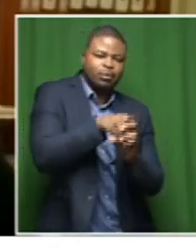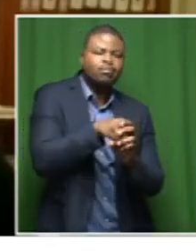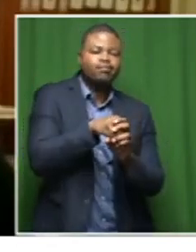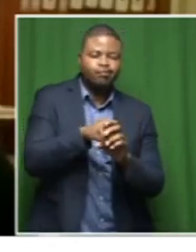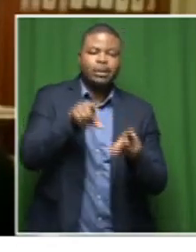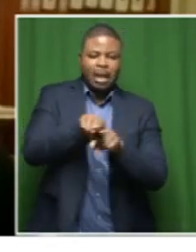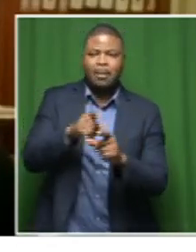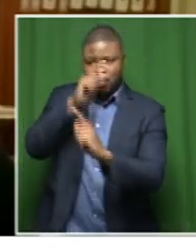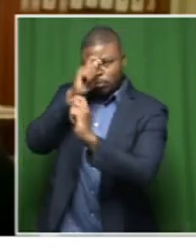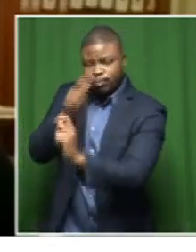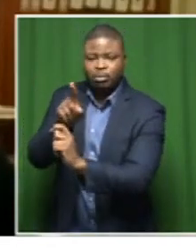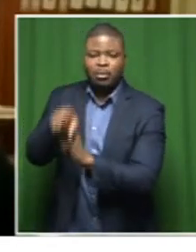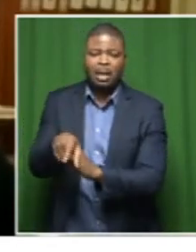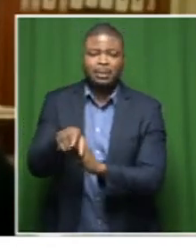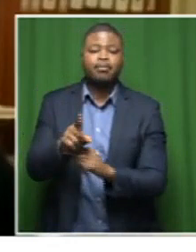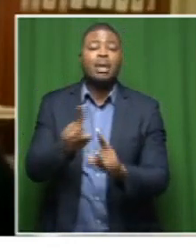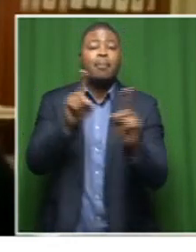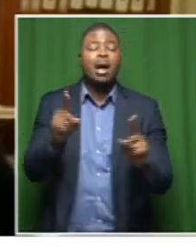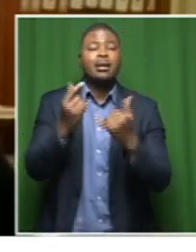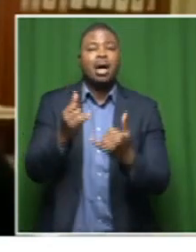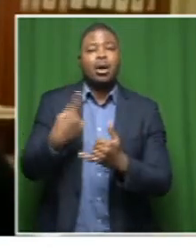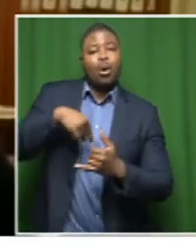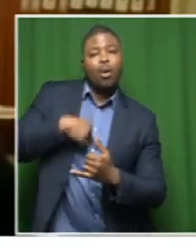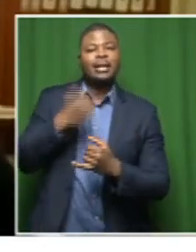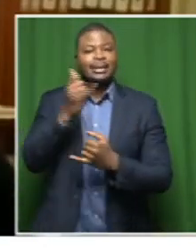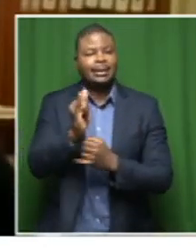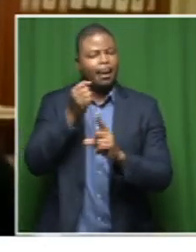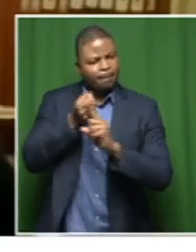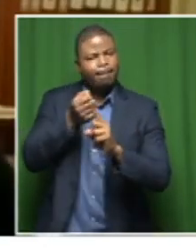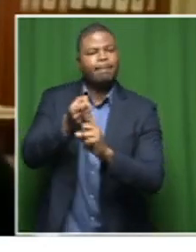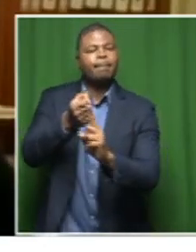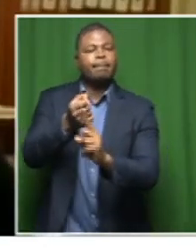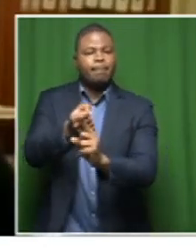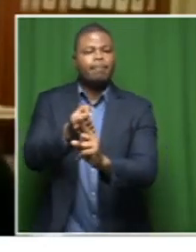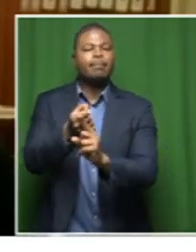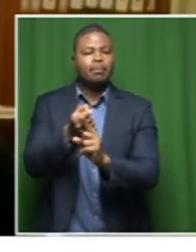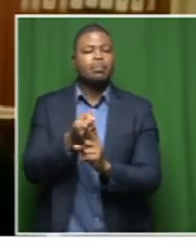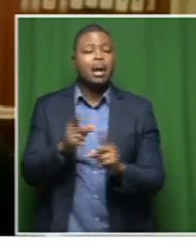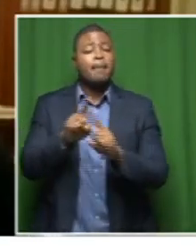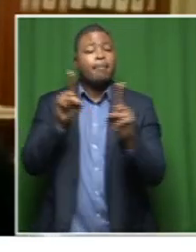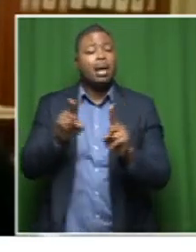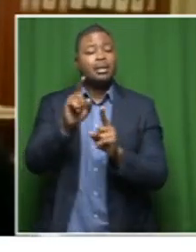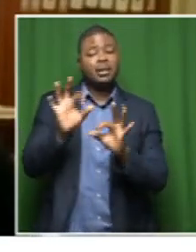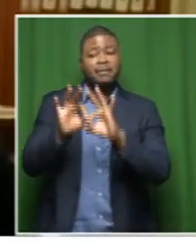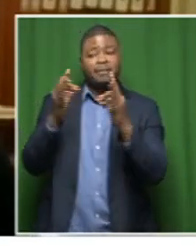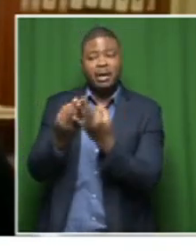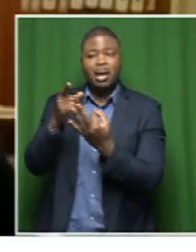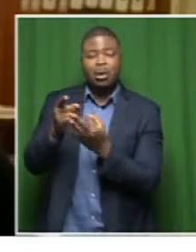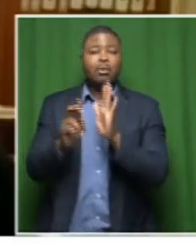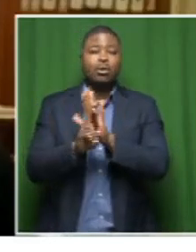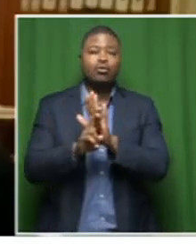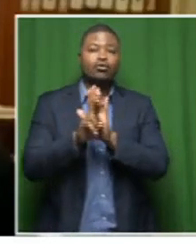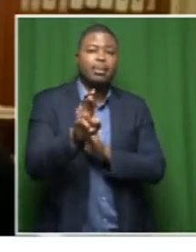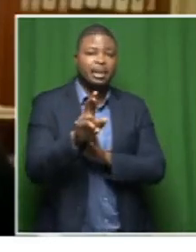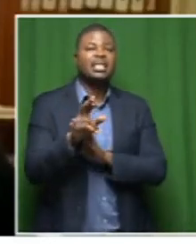are given to them. Even now, we feel like we're still engaged in that battle. But I accept, for instance, when the families we represent speak